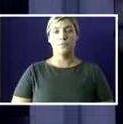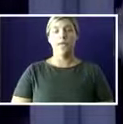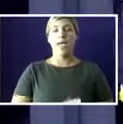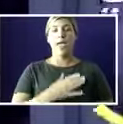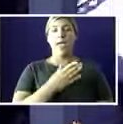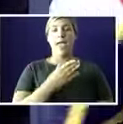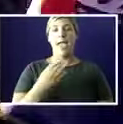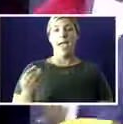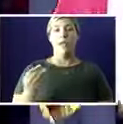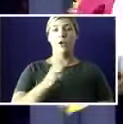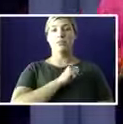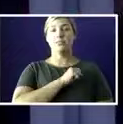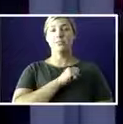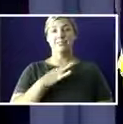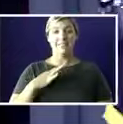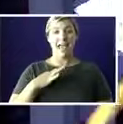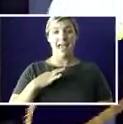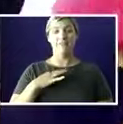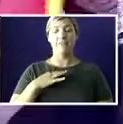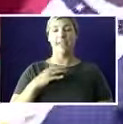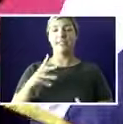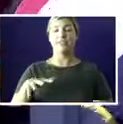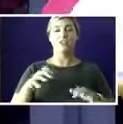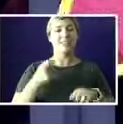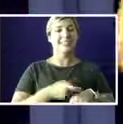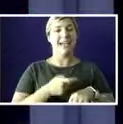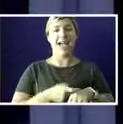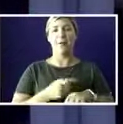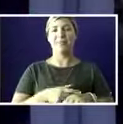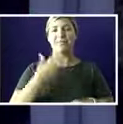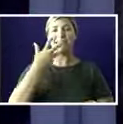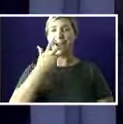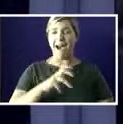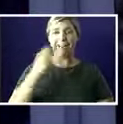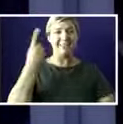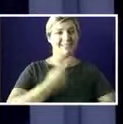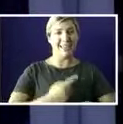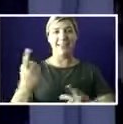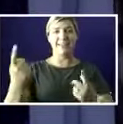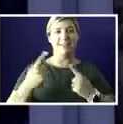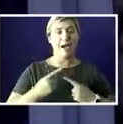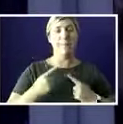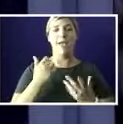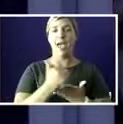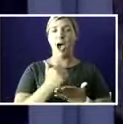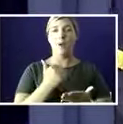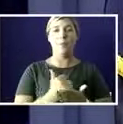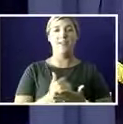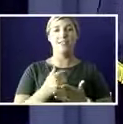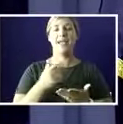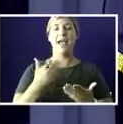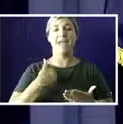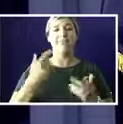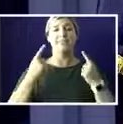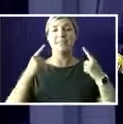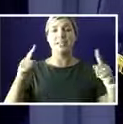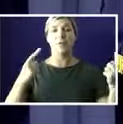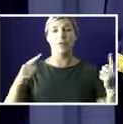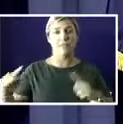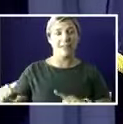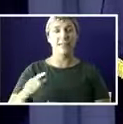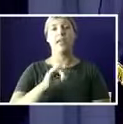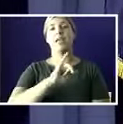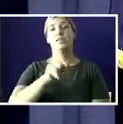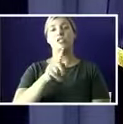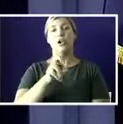And our faculty that have carved time out on this hot summer day to join us and help pull this off, selected by our senior class, Jeremy